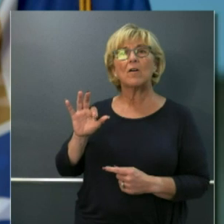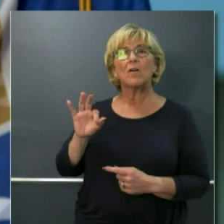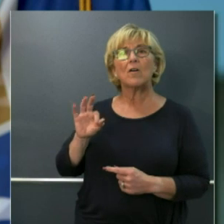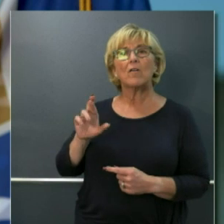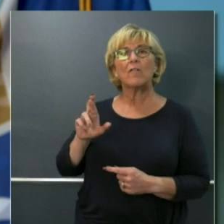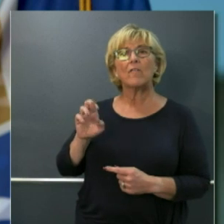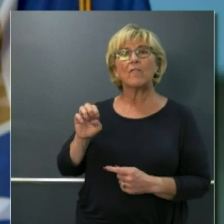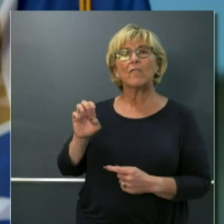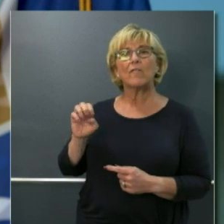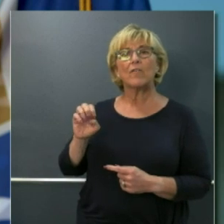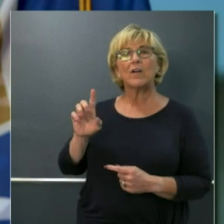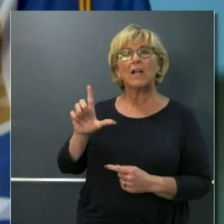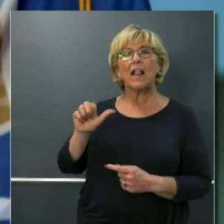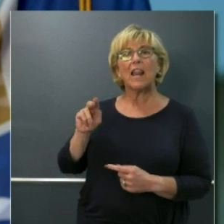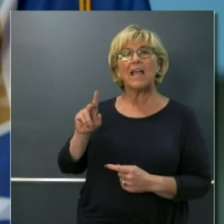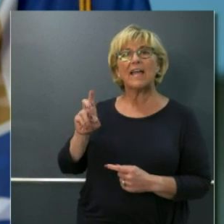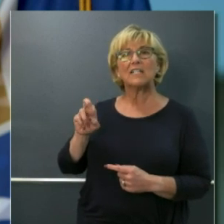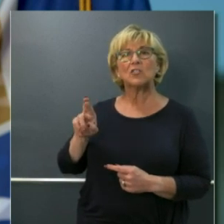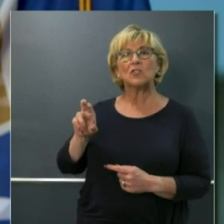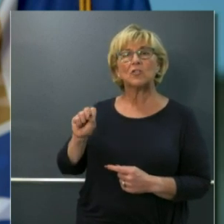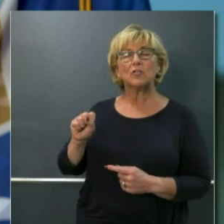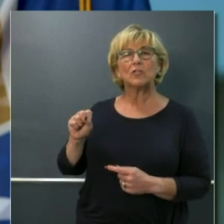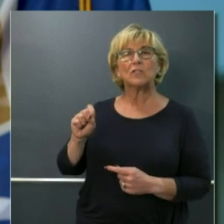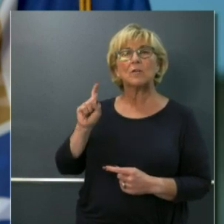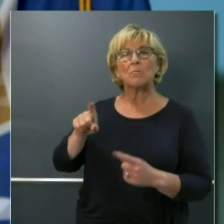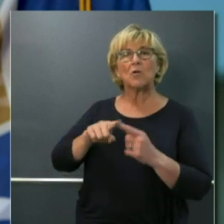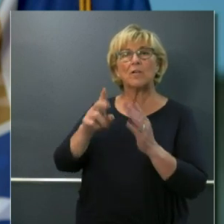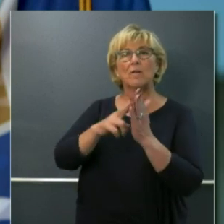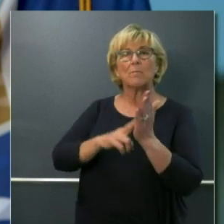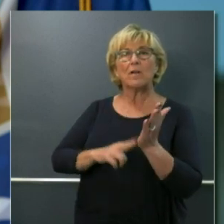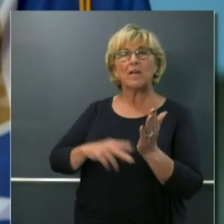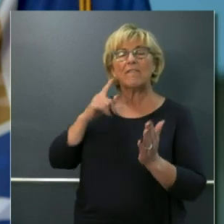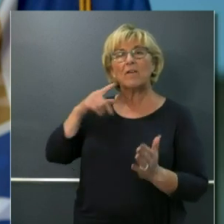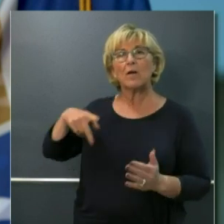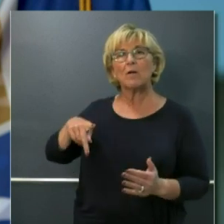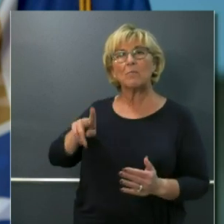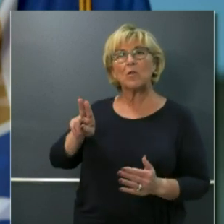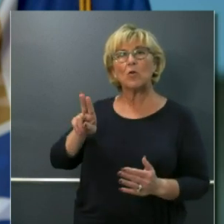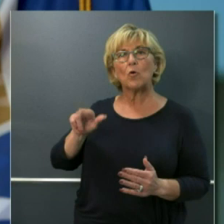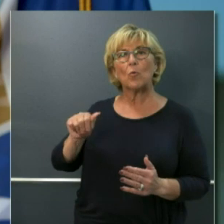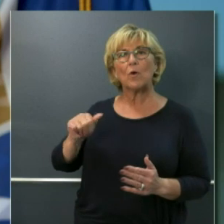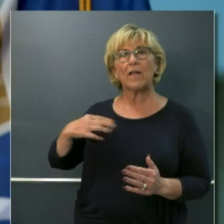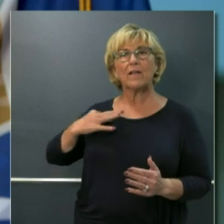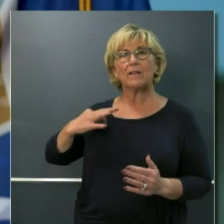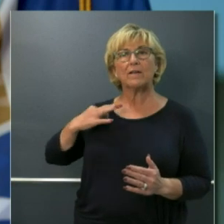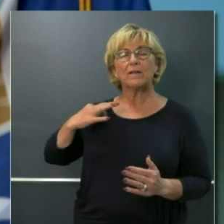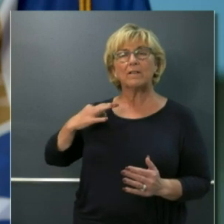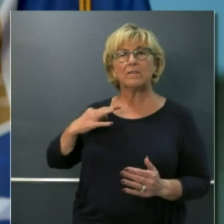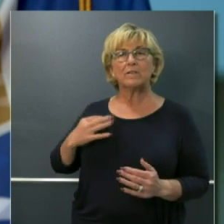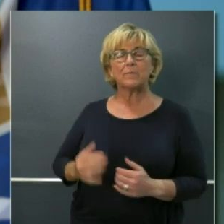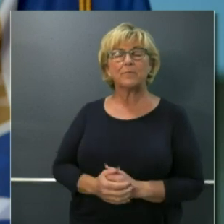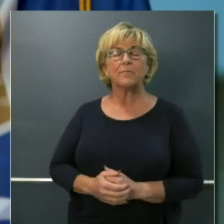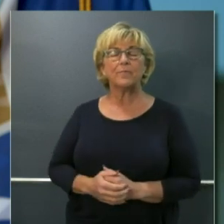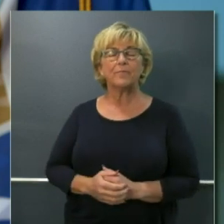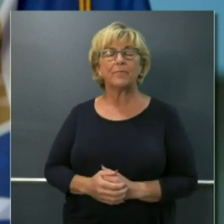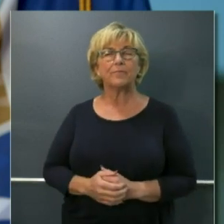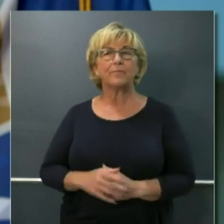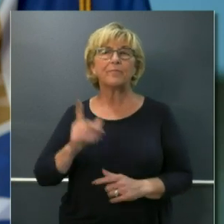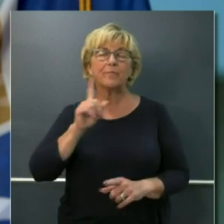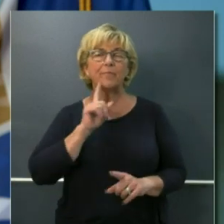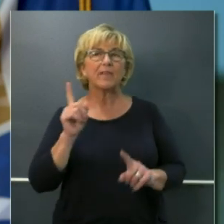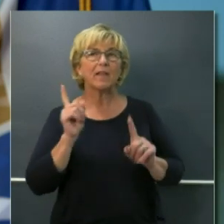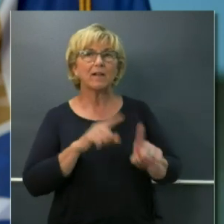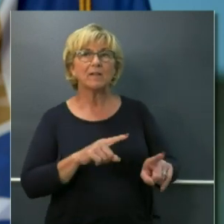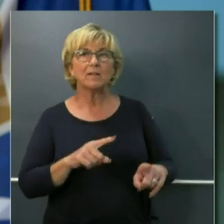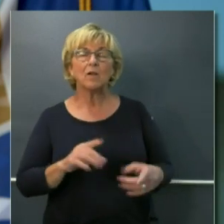apply for PUA unemployment? We got that question on Twitter from many people. Yeah. So let me, as it relates